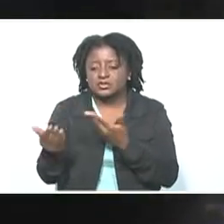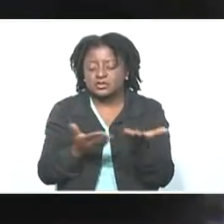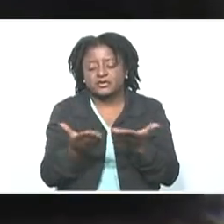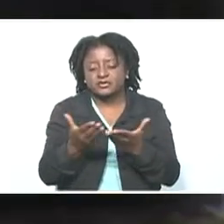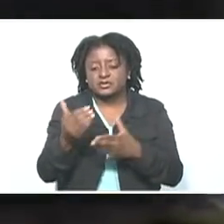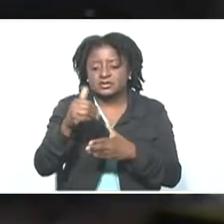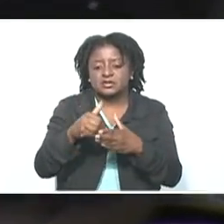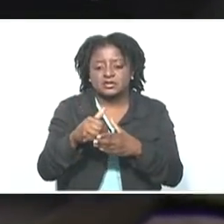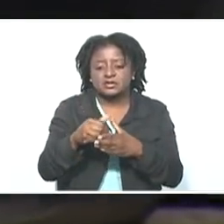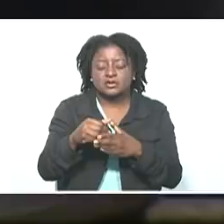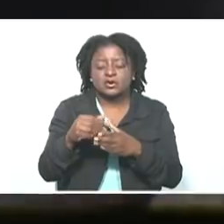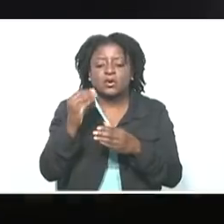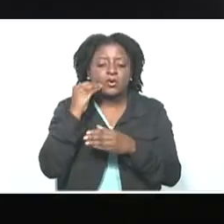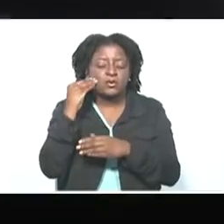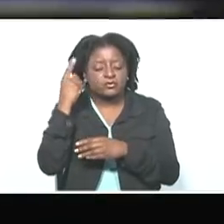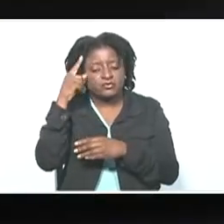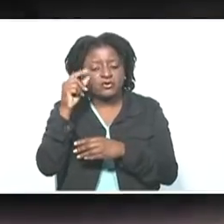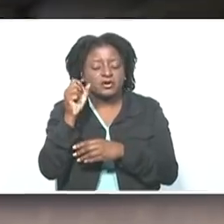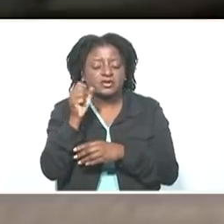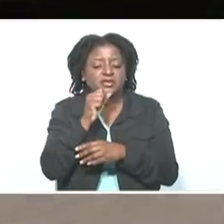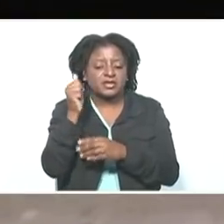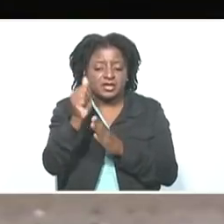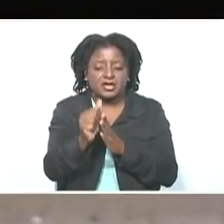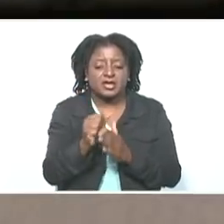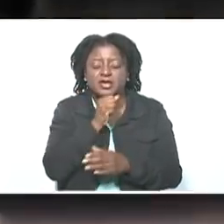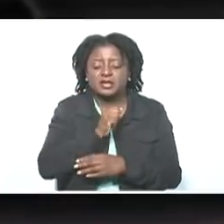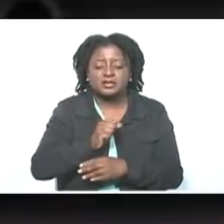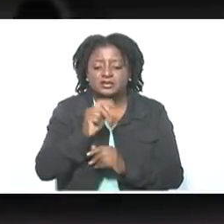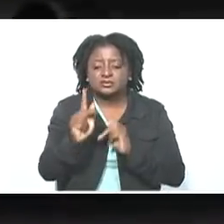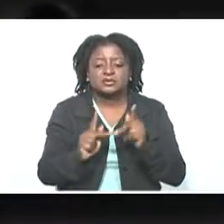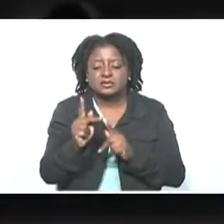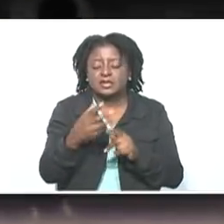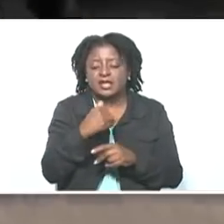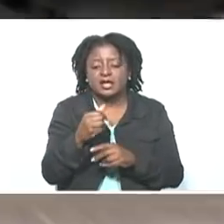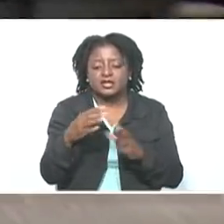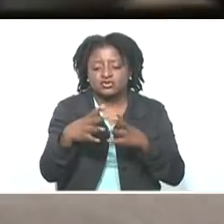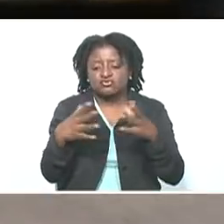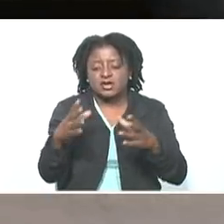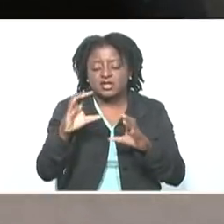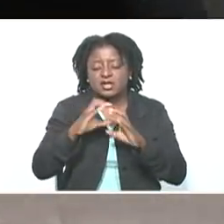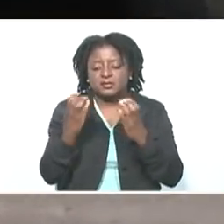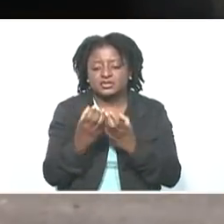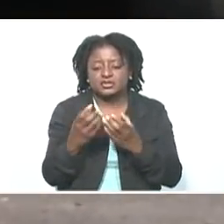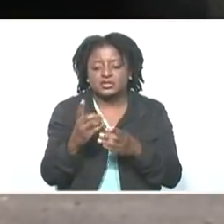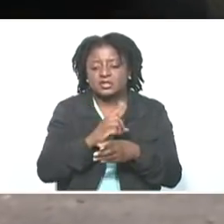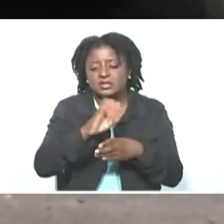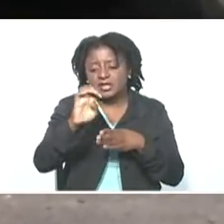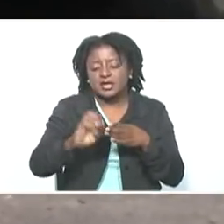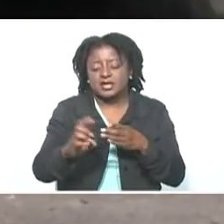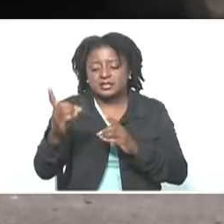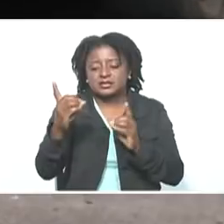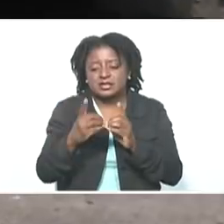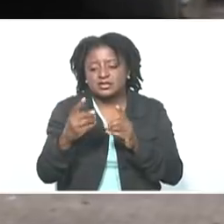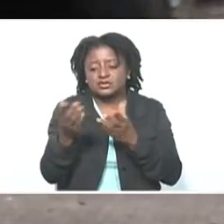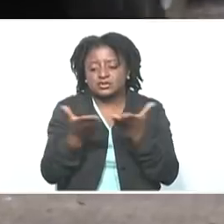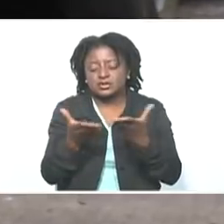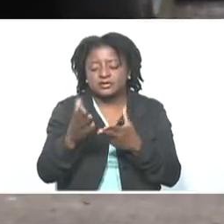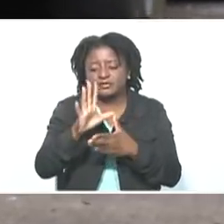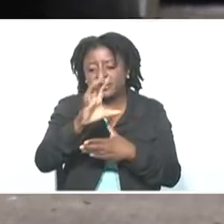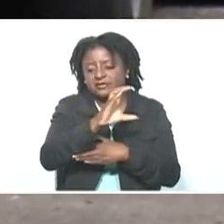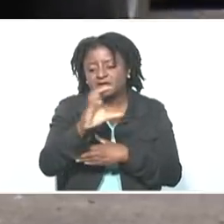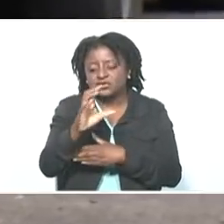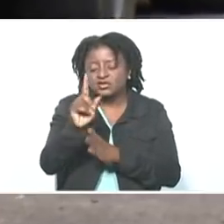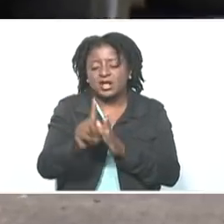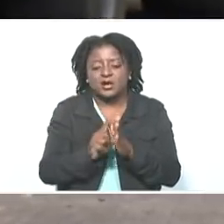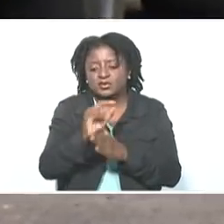Aged and Great Commission Ministries. The deadline to serve the 500 hours is July 27th. Now, if Johnson fails to complete